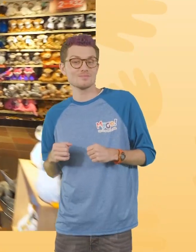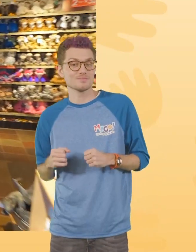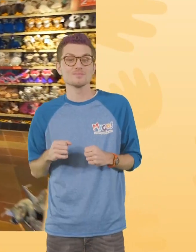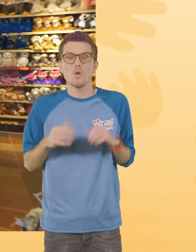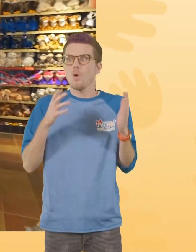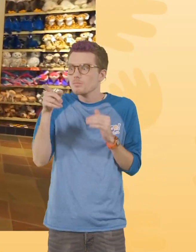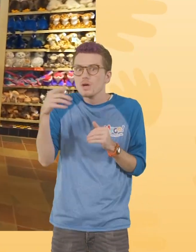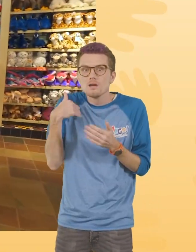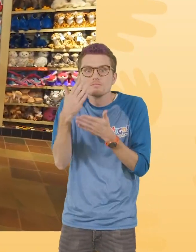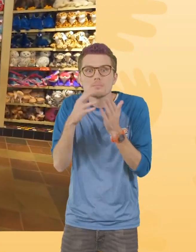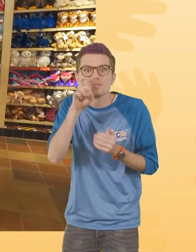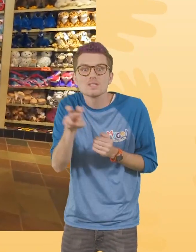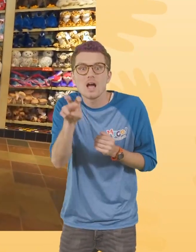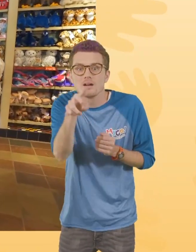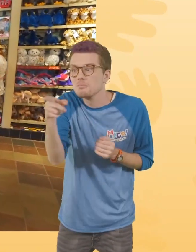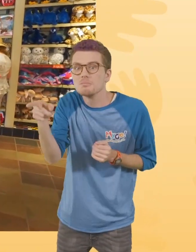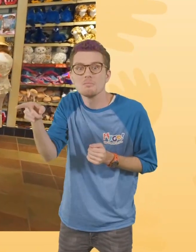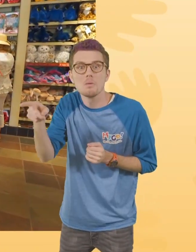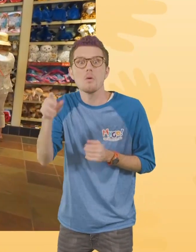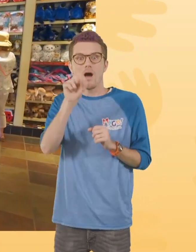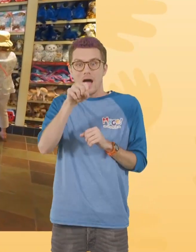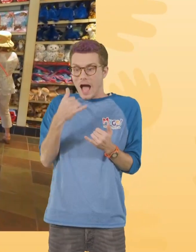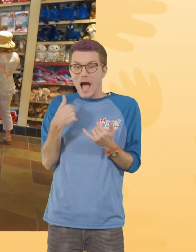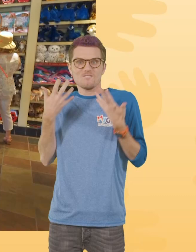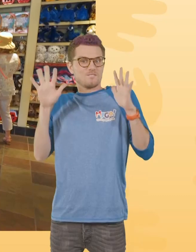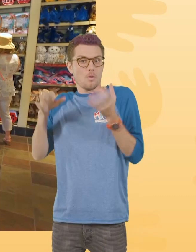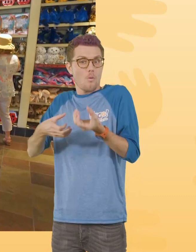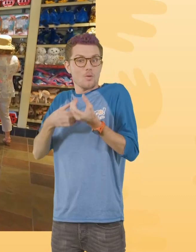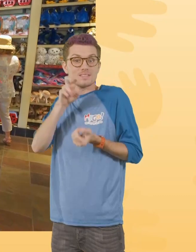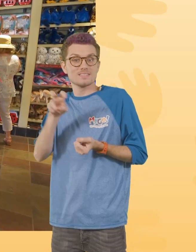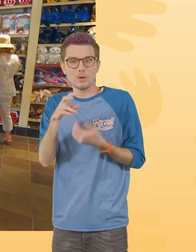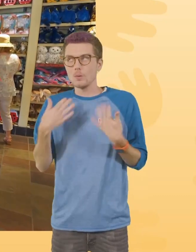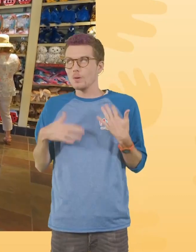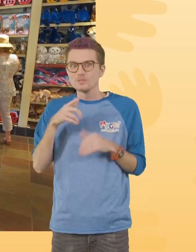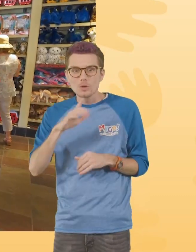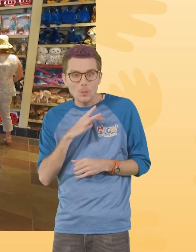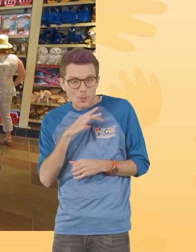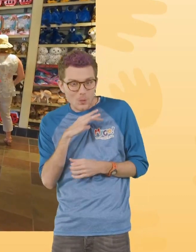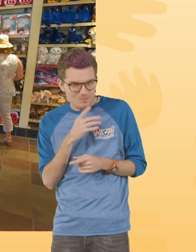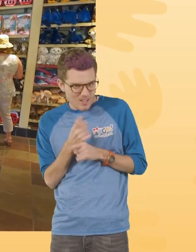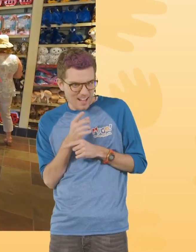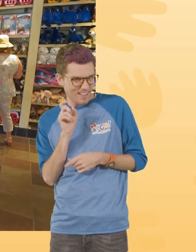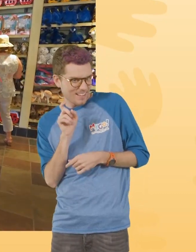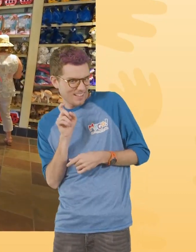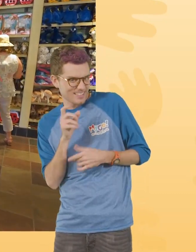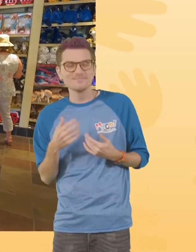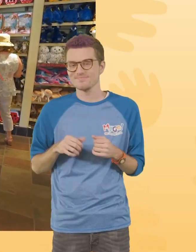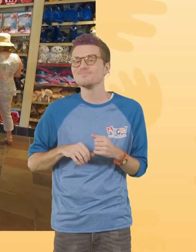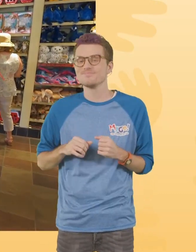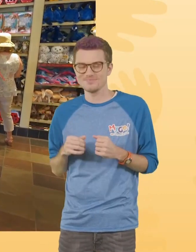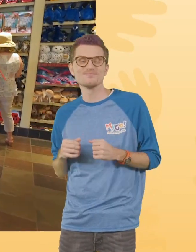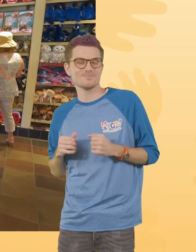Hey. And some snakes? Yeah, I gotta hold a snake. Whoa. Isn't that cool?